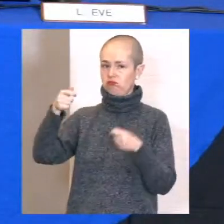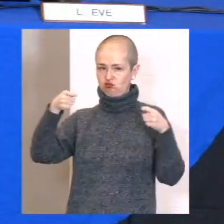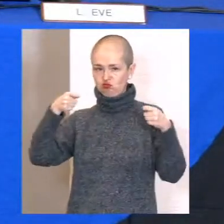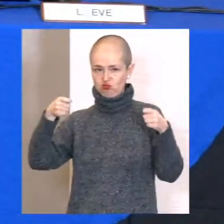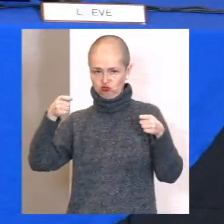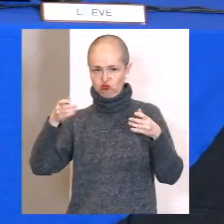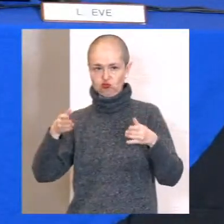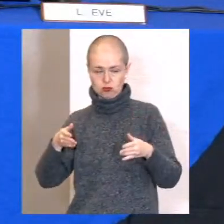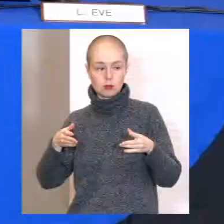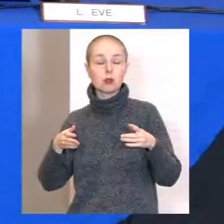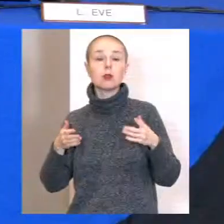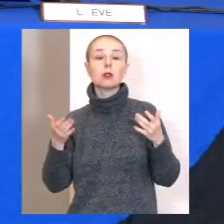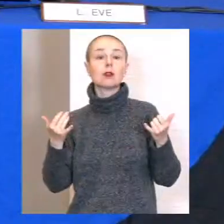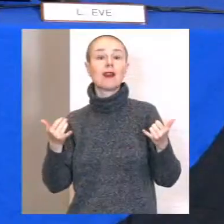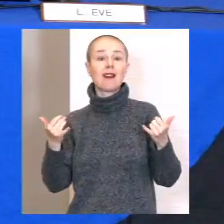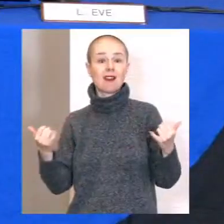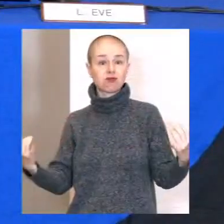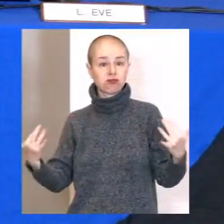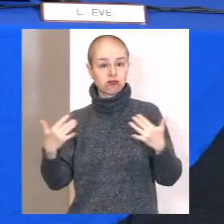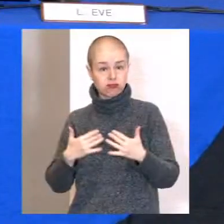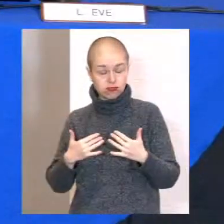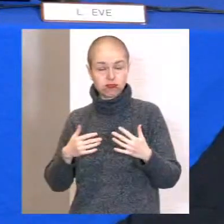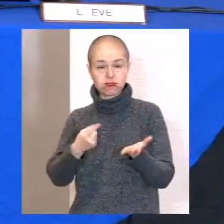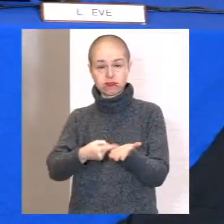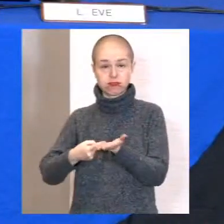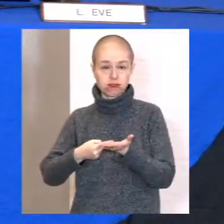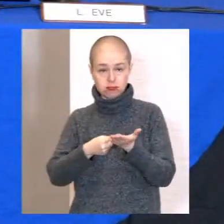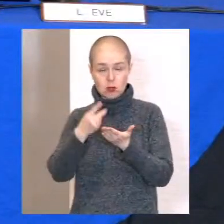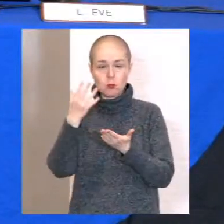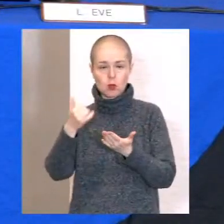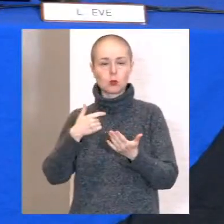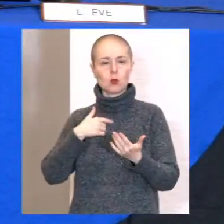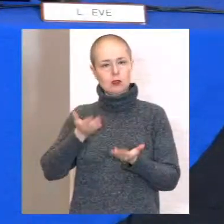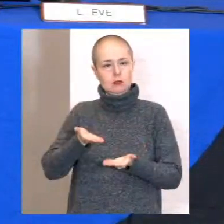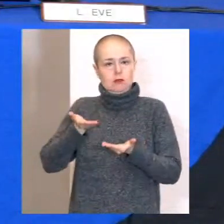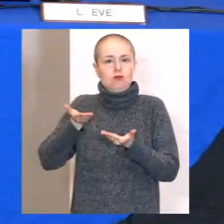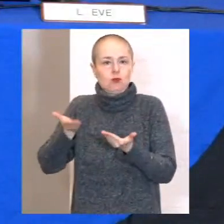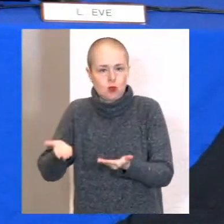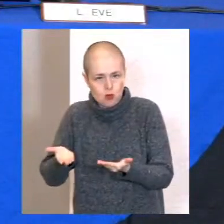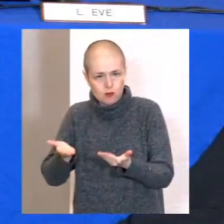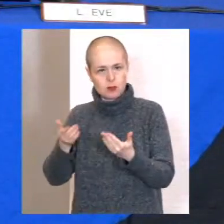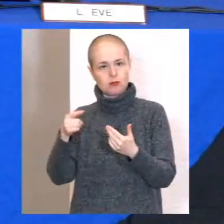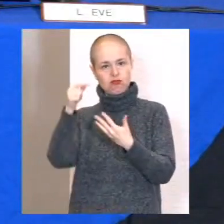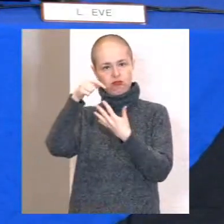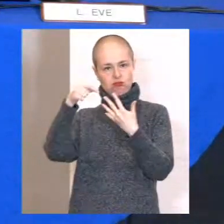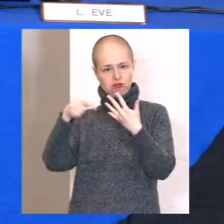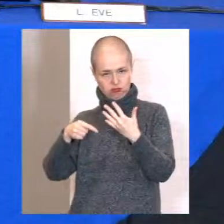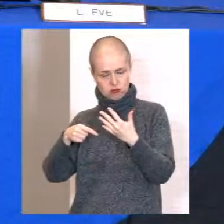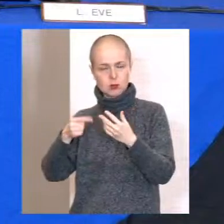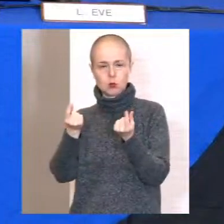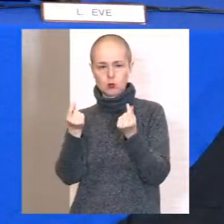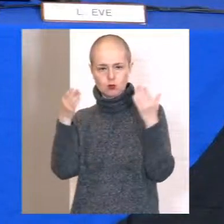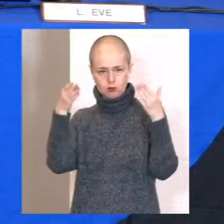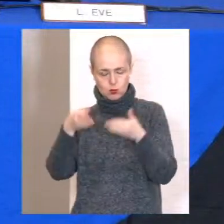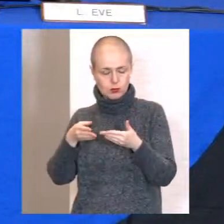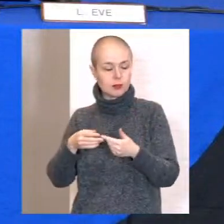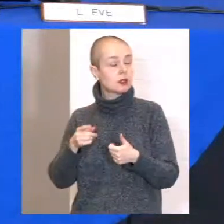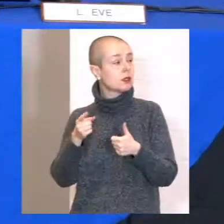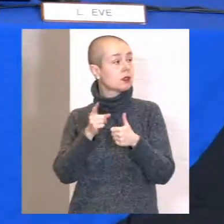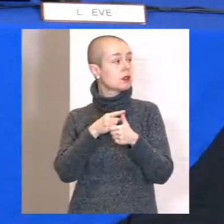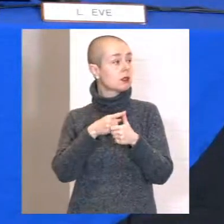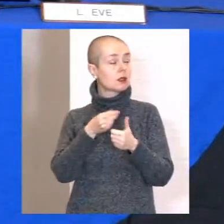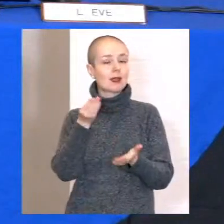for public comments because the Port Authority is considering the following initiatives. First, the proposed capital plan